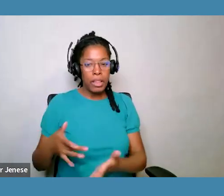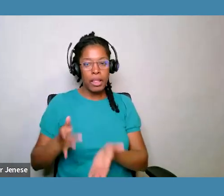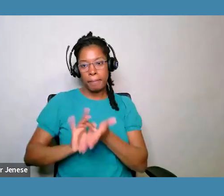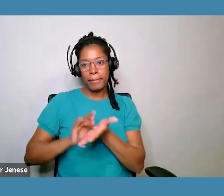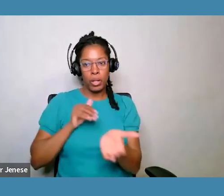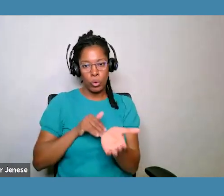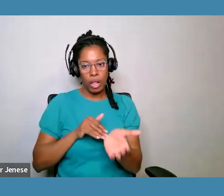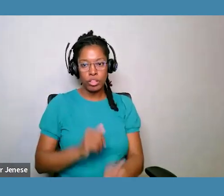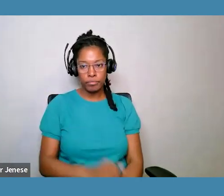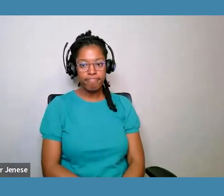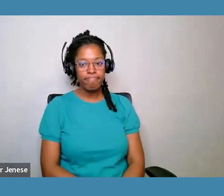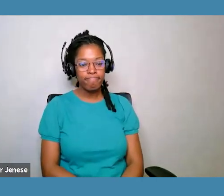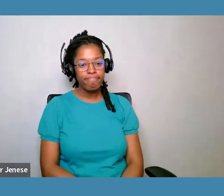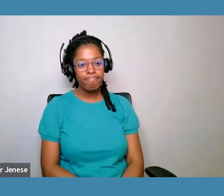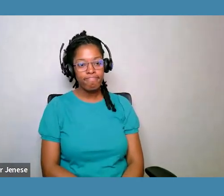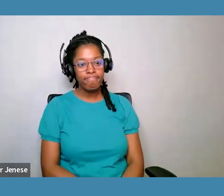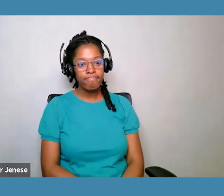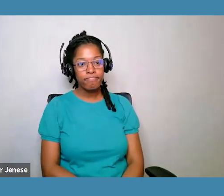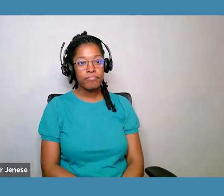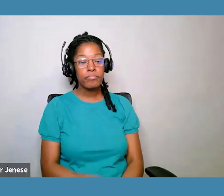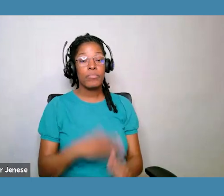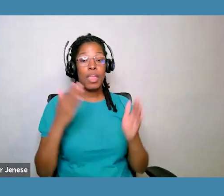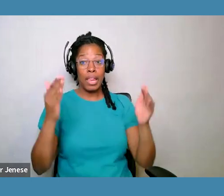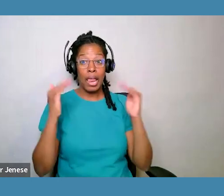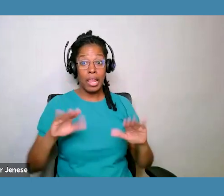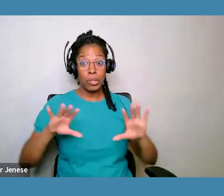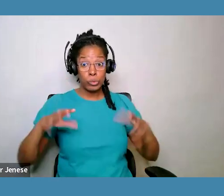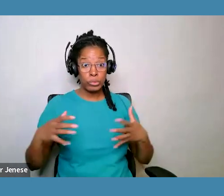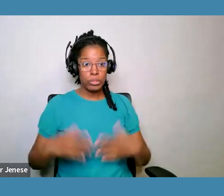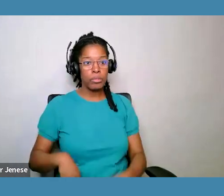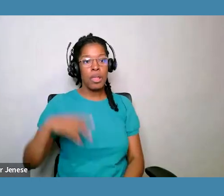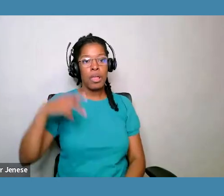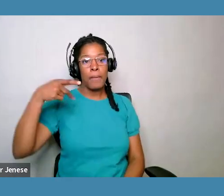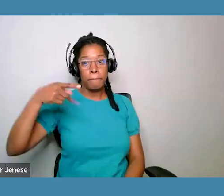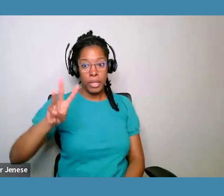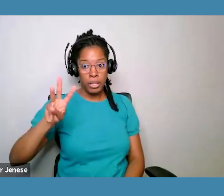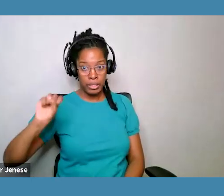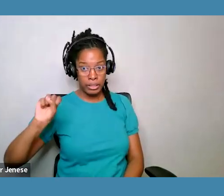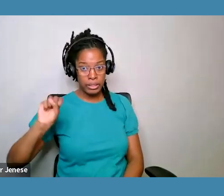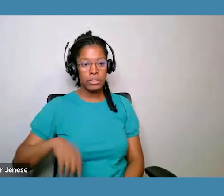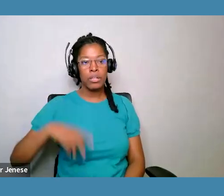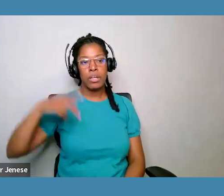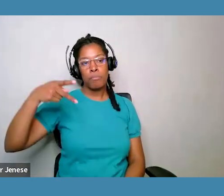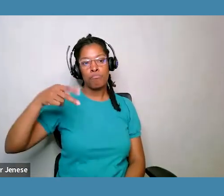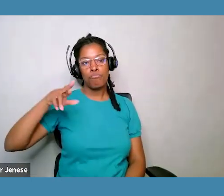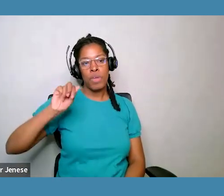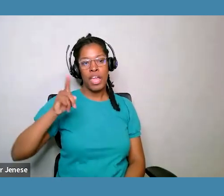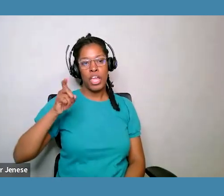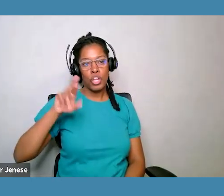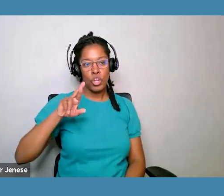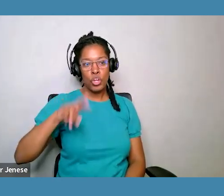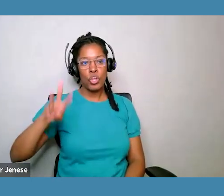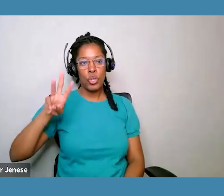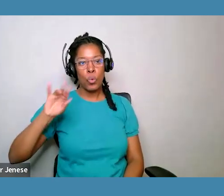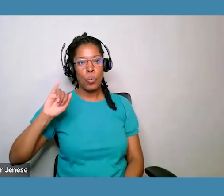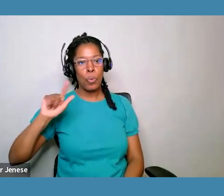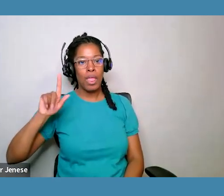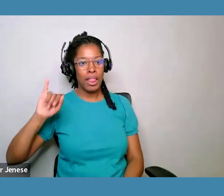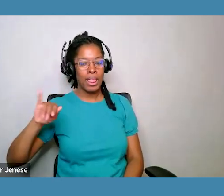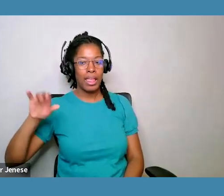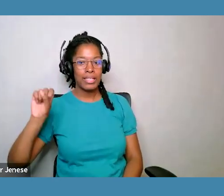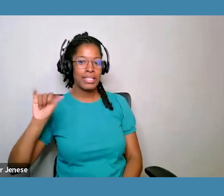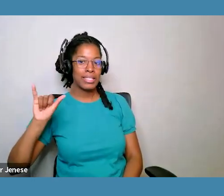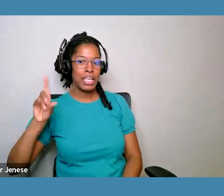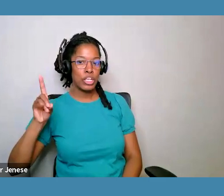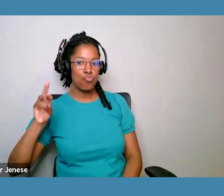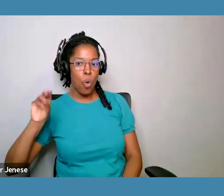here. The next category is Prader-Willi syndrome. This is a very specific syndrome